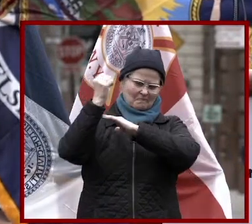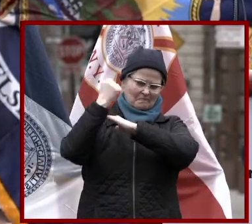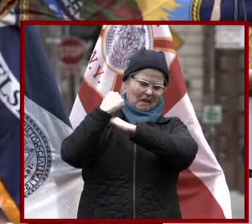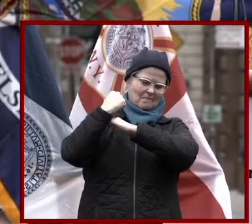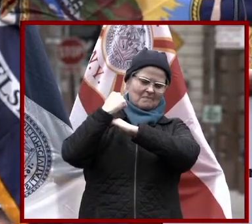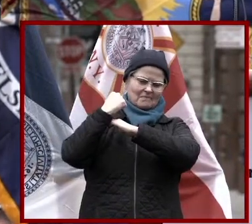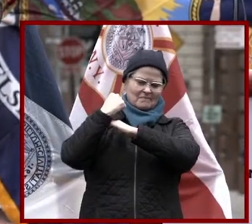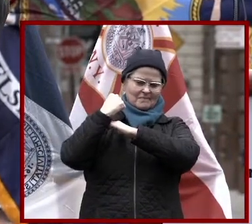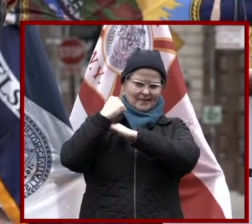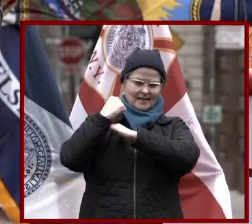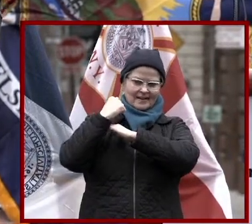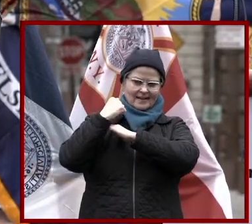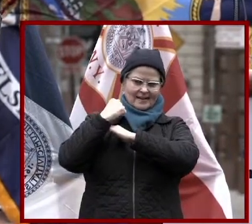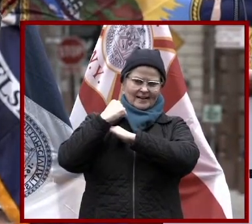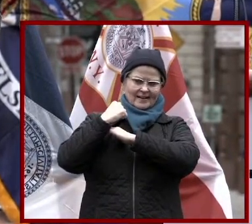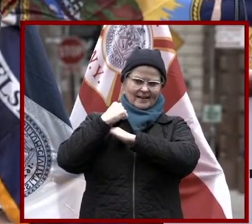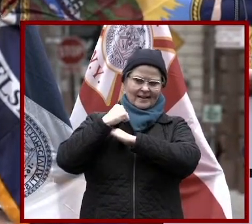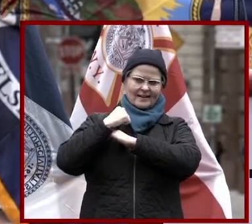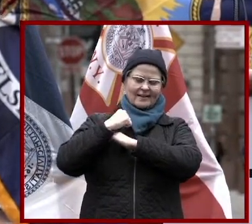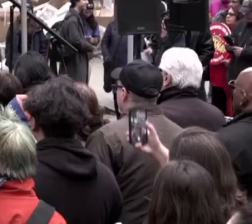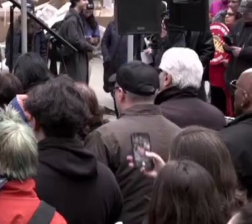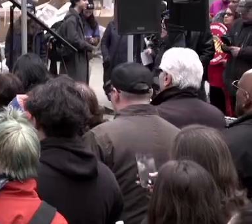come. 'Twas great